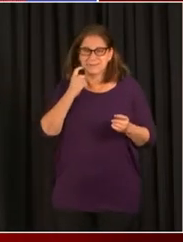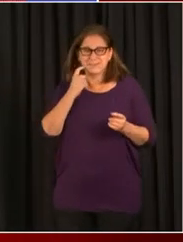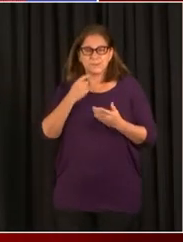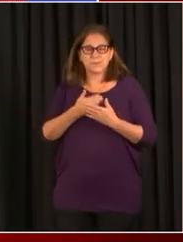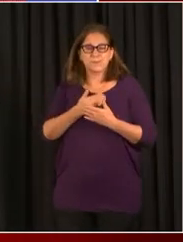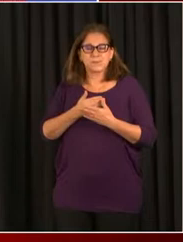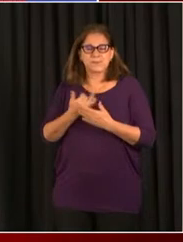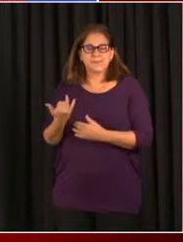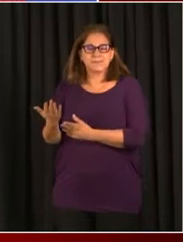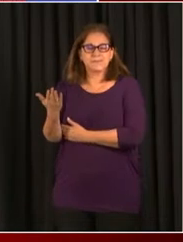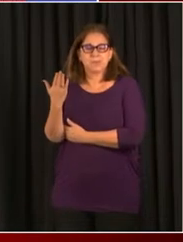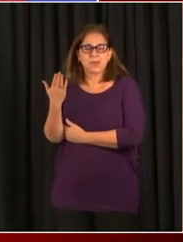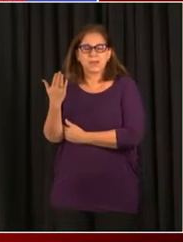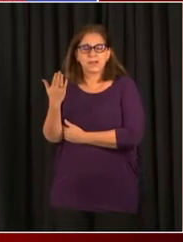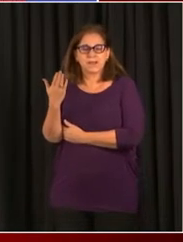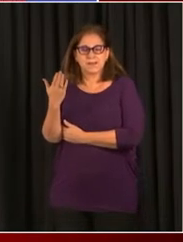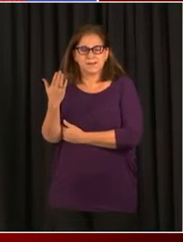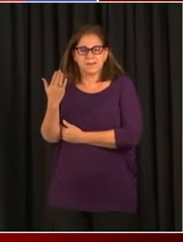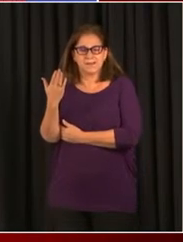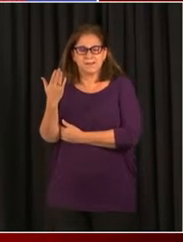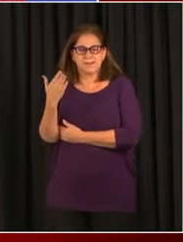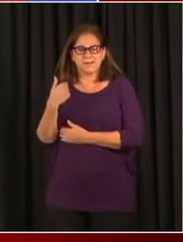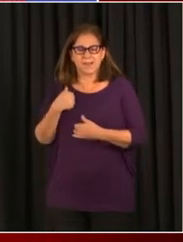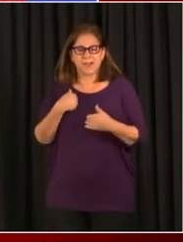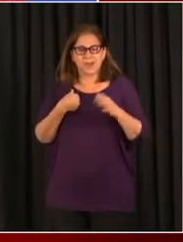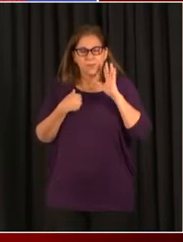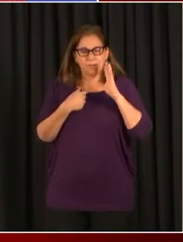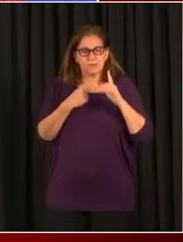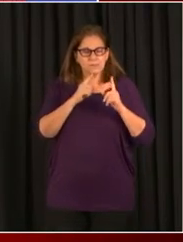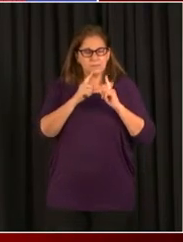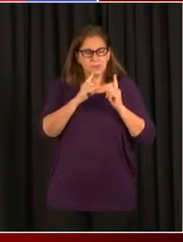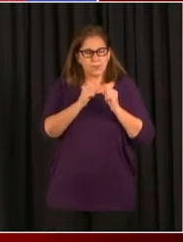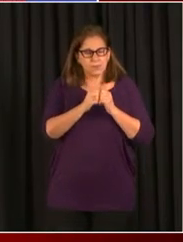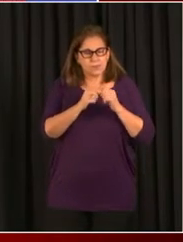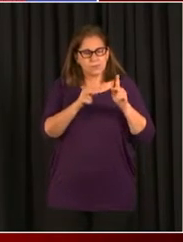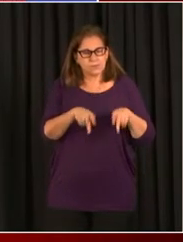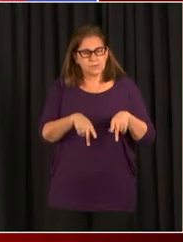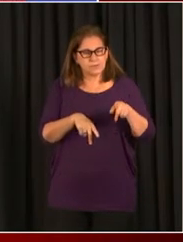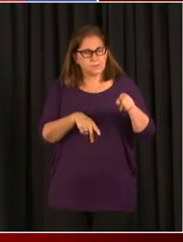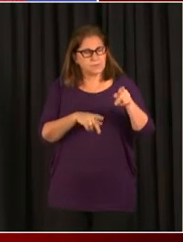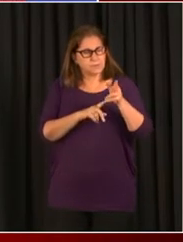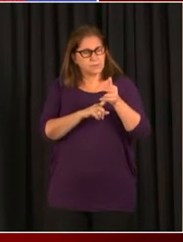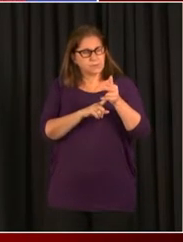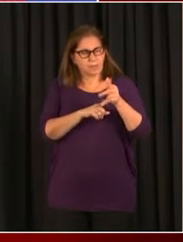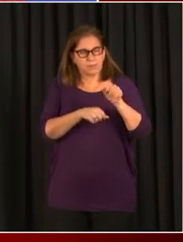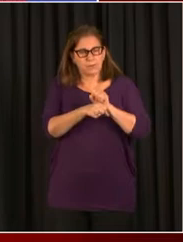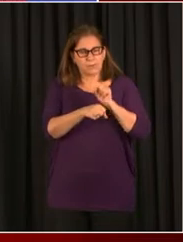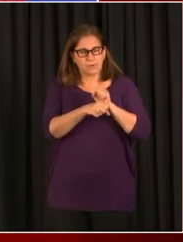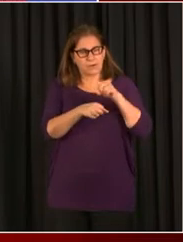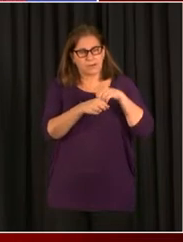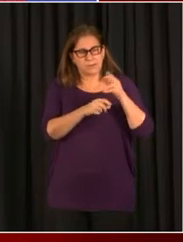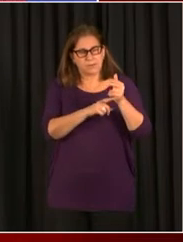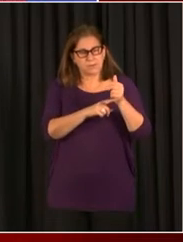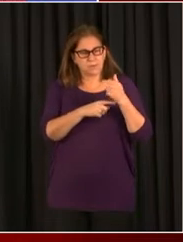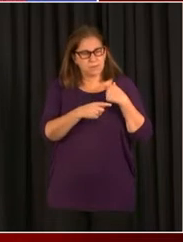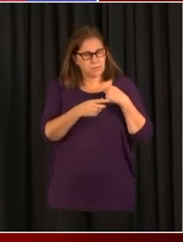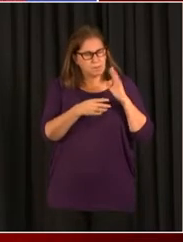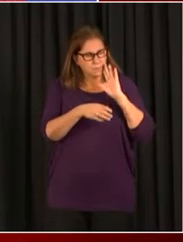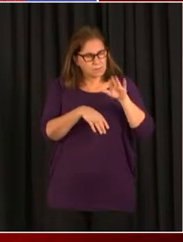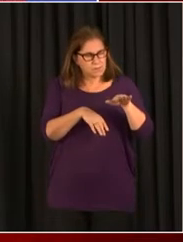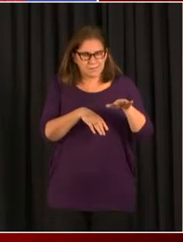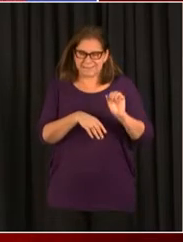licensee, which is the hotel. Yes. Dr. Nesbitt, In reference to early voting